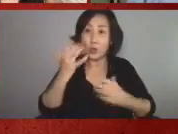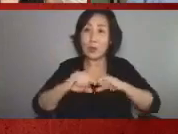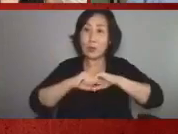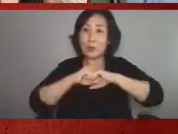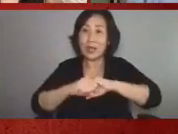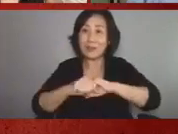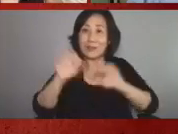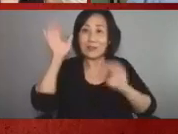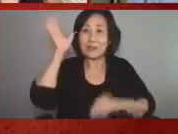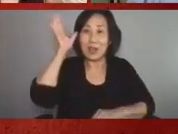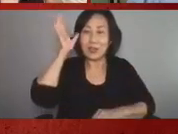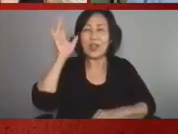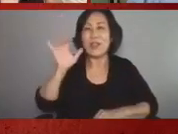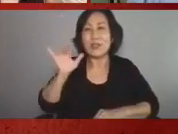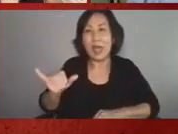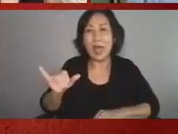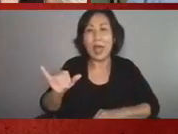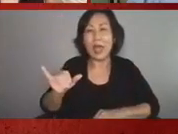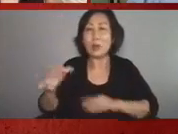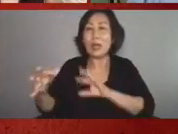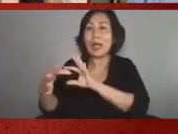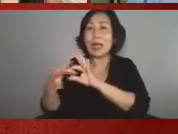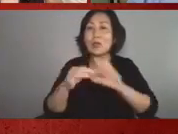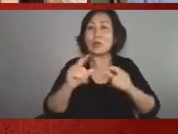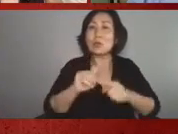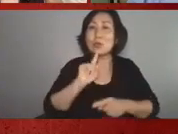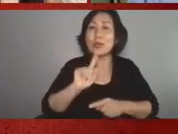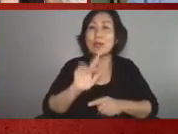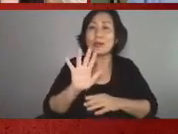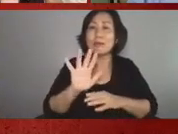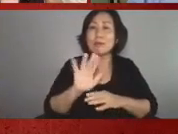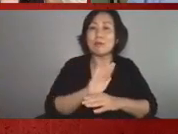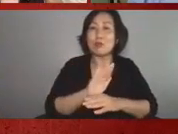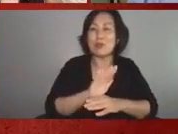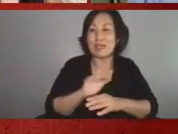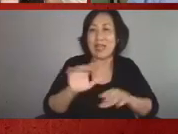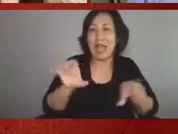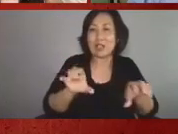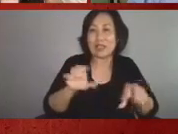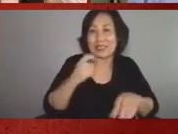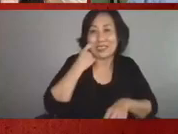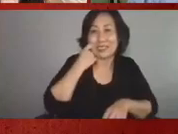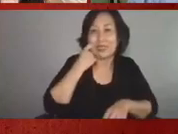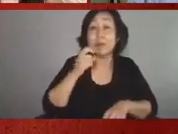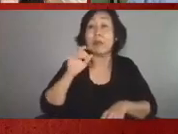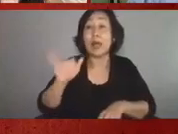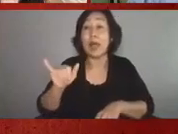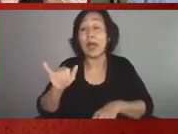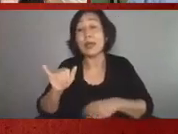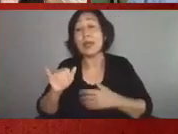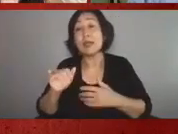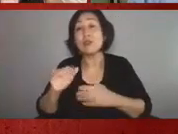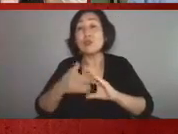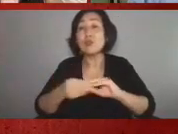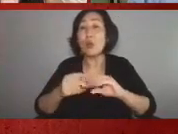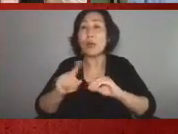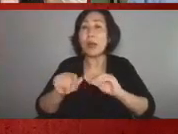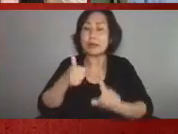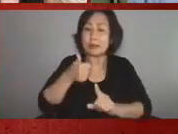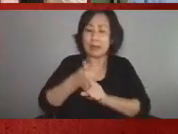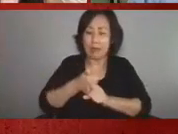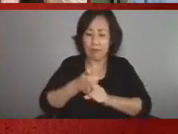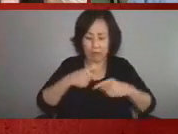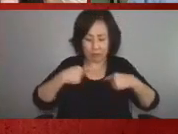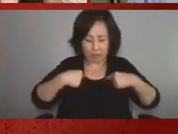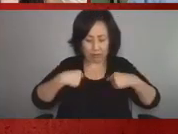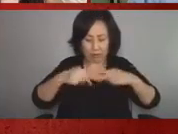that it has in common with the live action. But it ends up being a story of self-discovery,